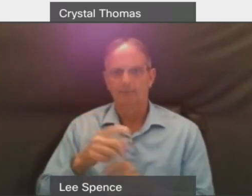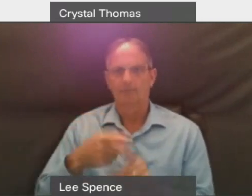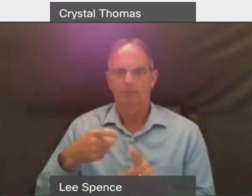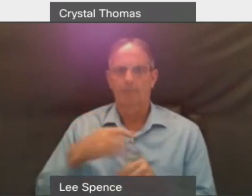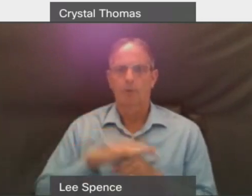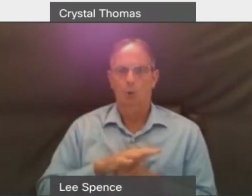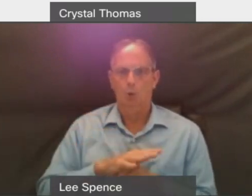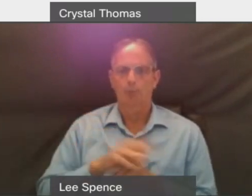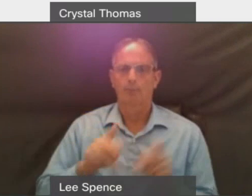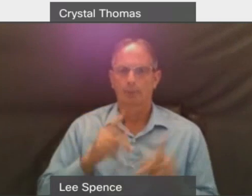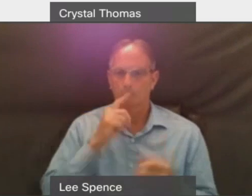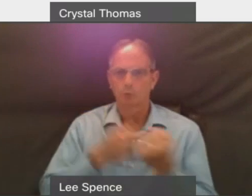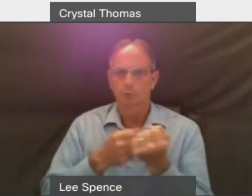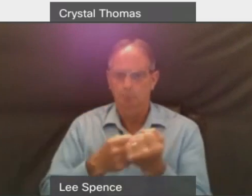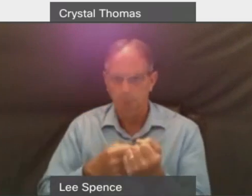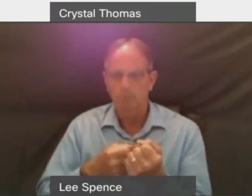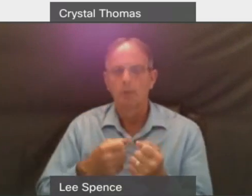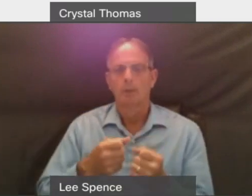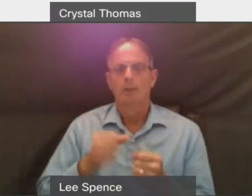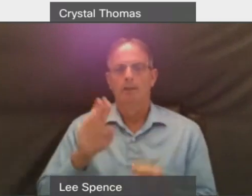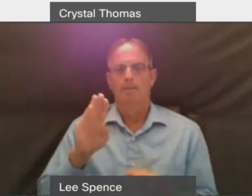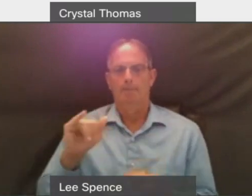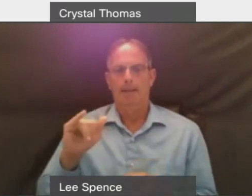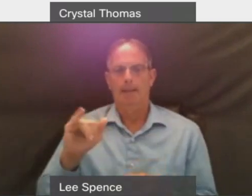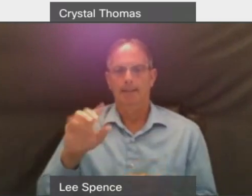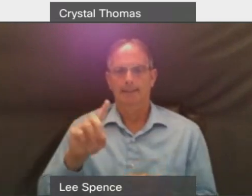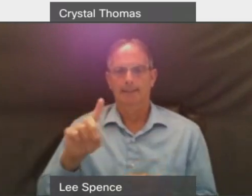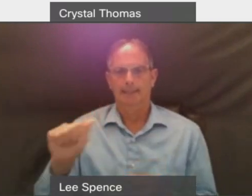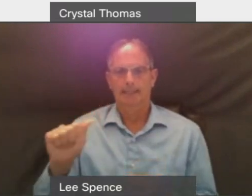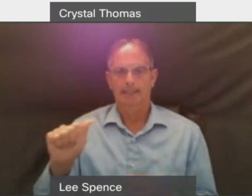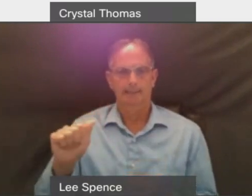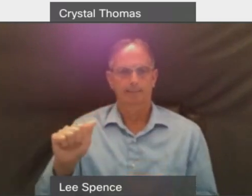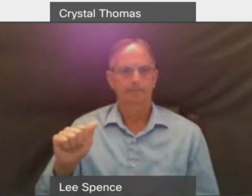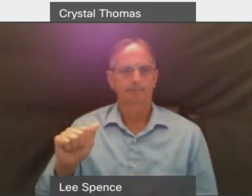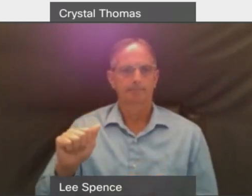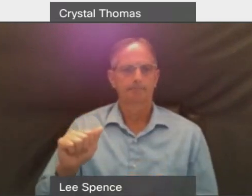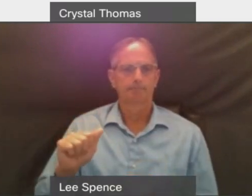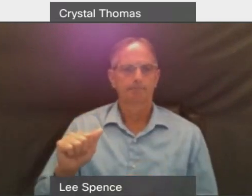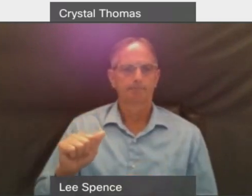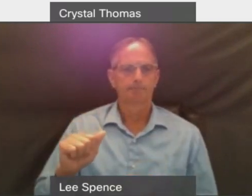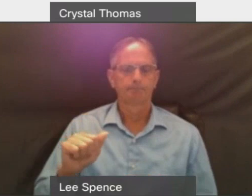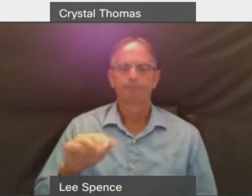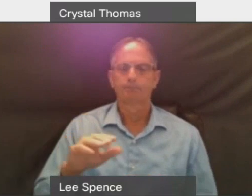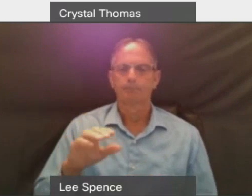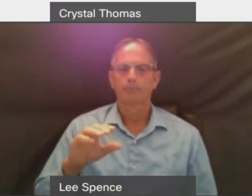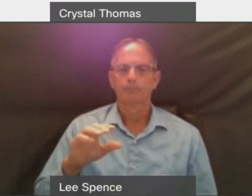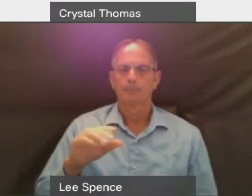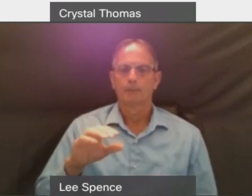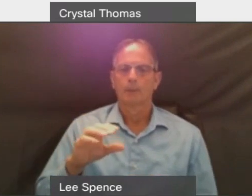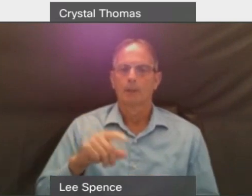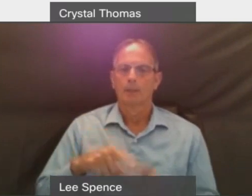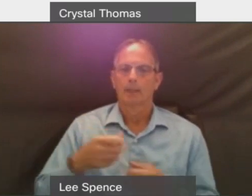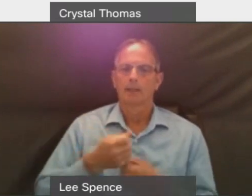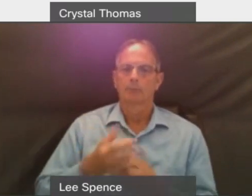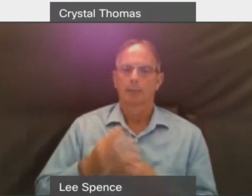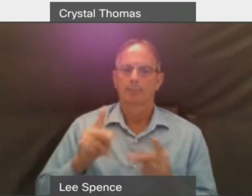on the people supported by DDA. And then expressing that people